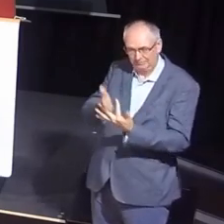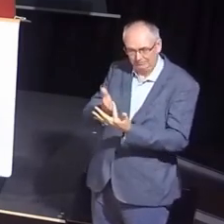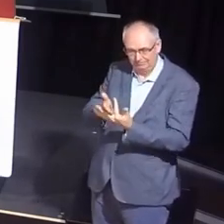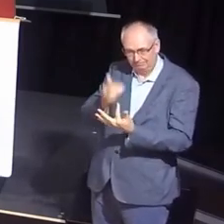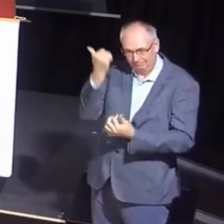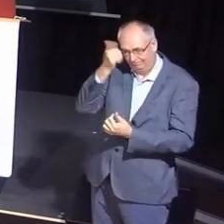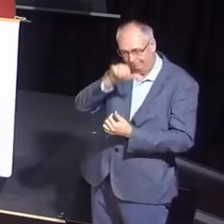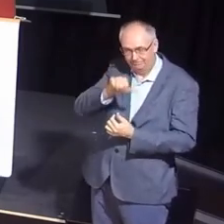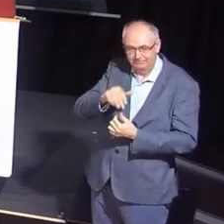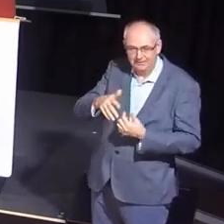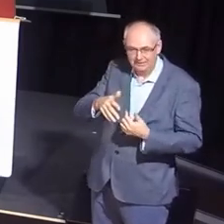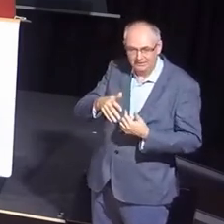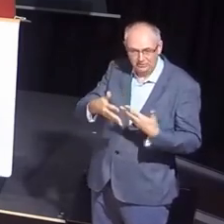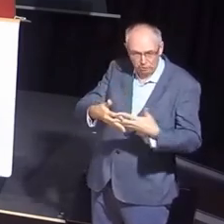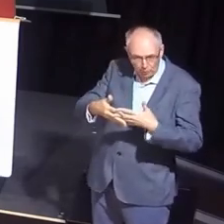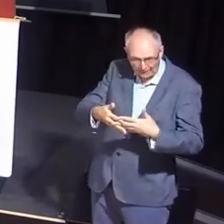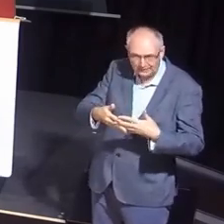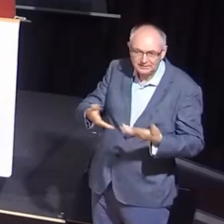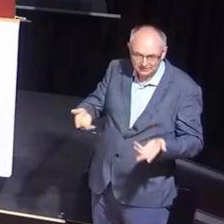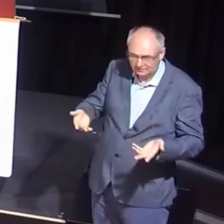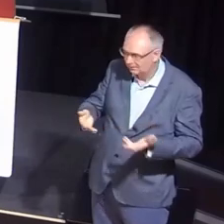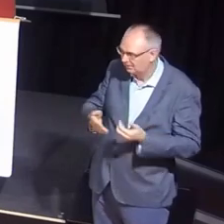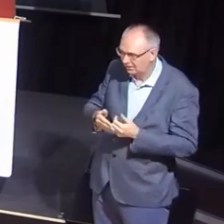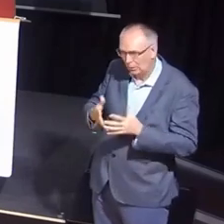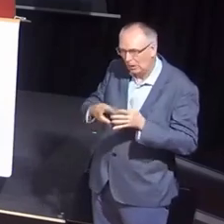UX and systems design, because I'm a really big nerd.